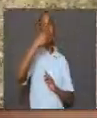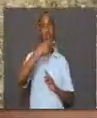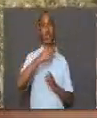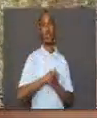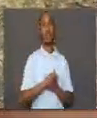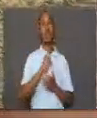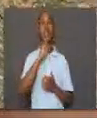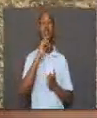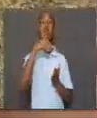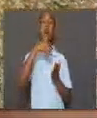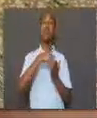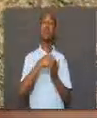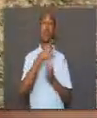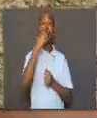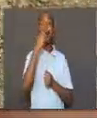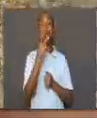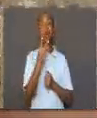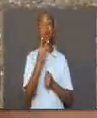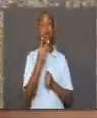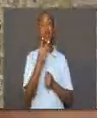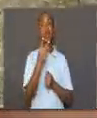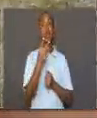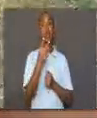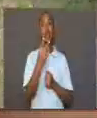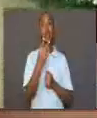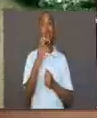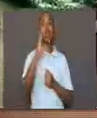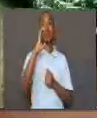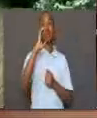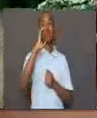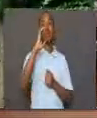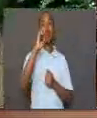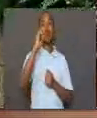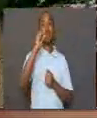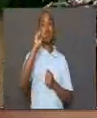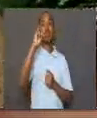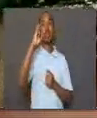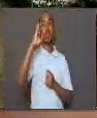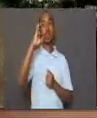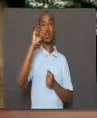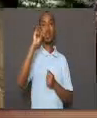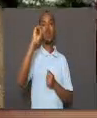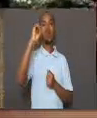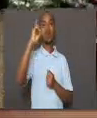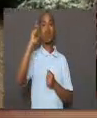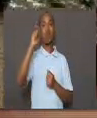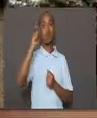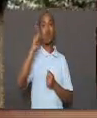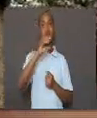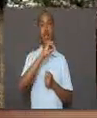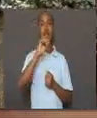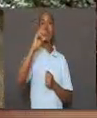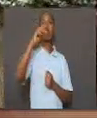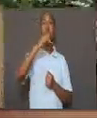hydroxide is also referred to as caustic soda, and potassium